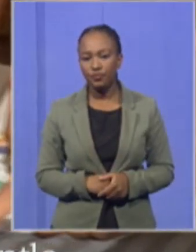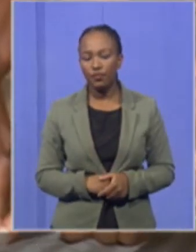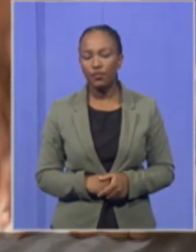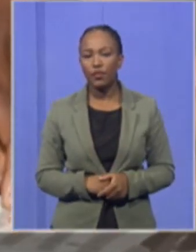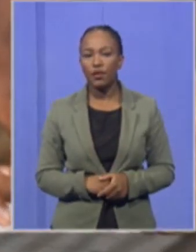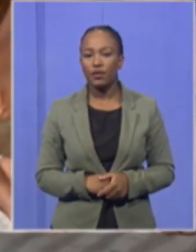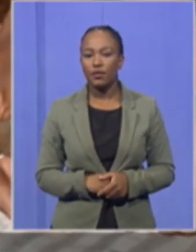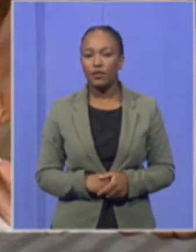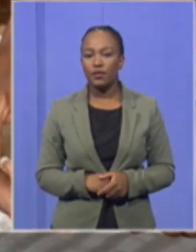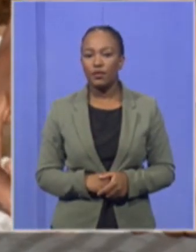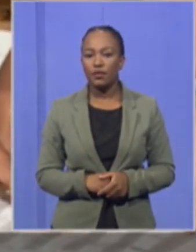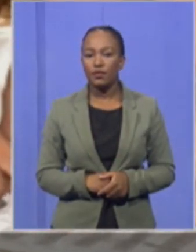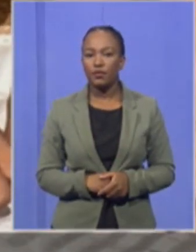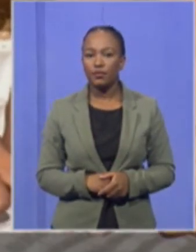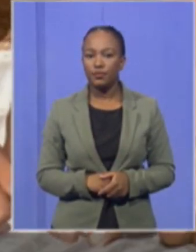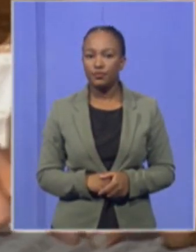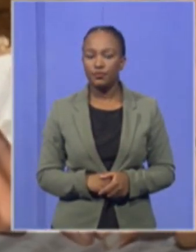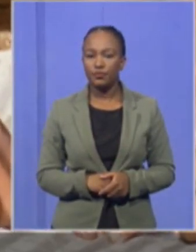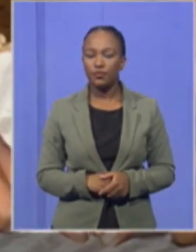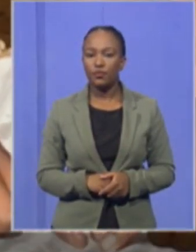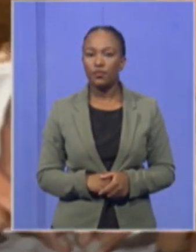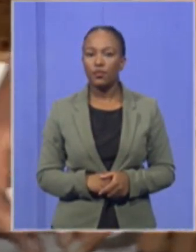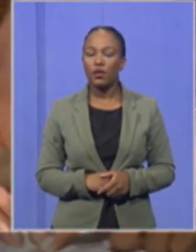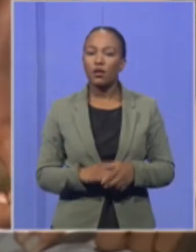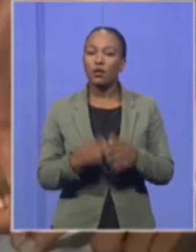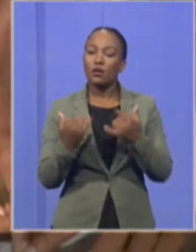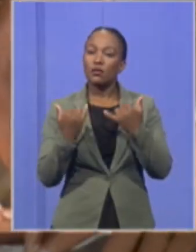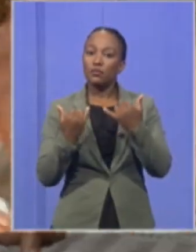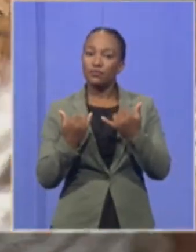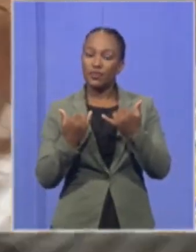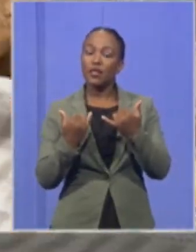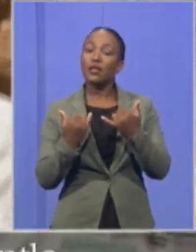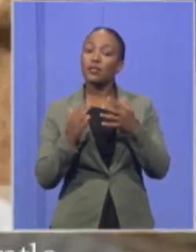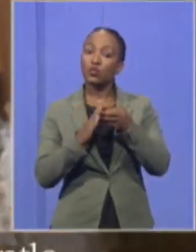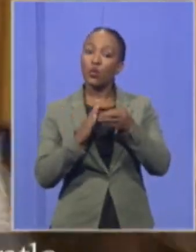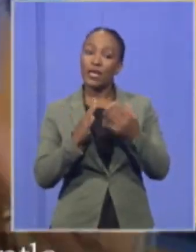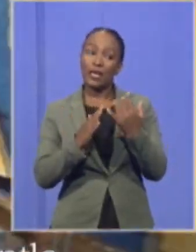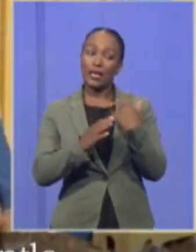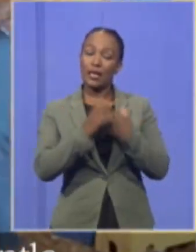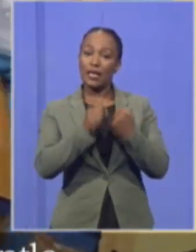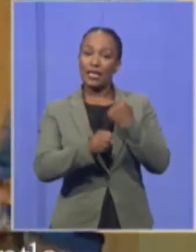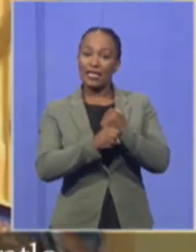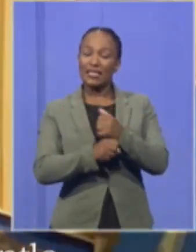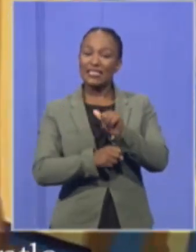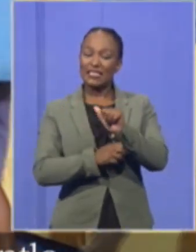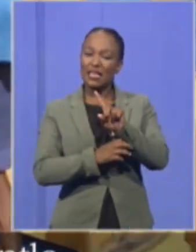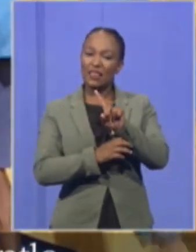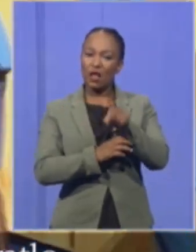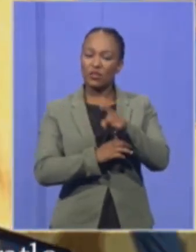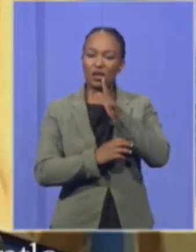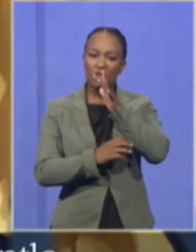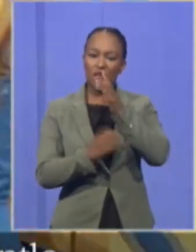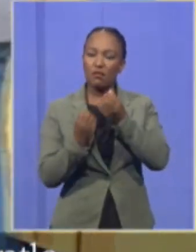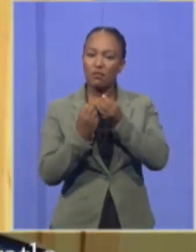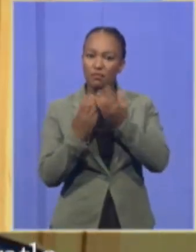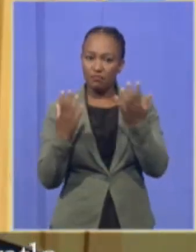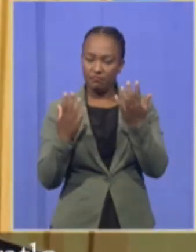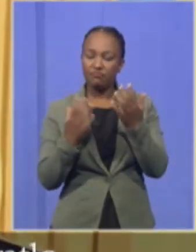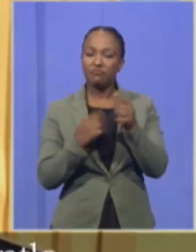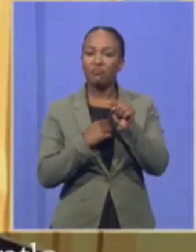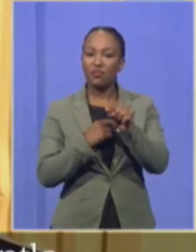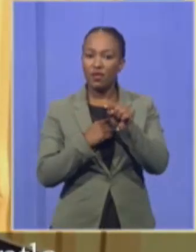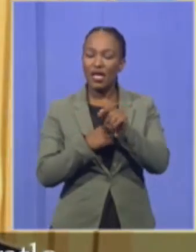Barutwana ba ba fetang dikete di le 600 ba falotse ditlhatlhobo tsa matriki ngogola. Ba le dikete di le 300 ba